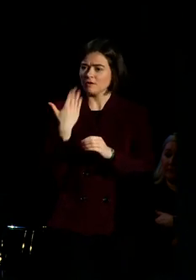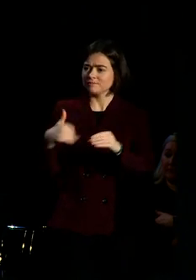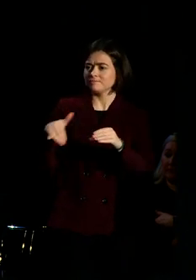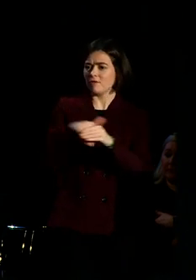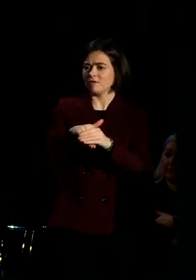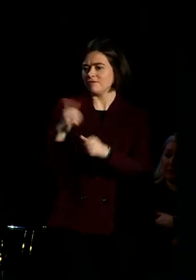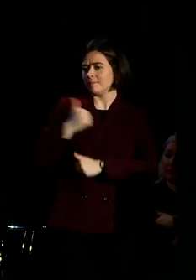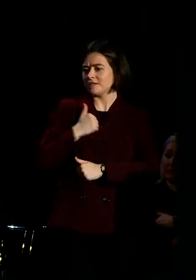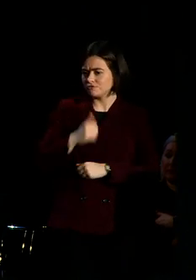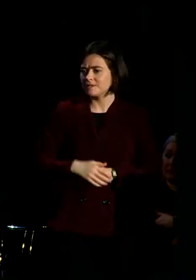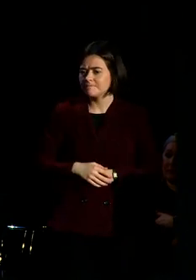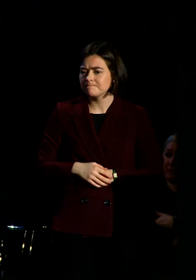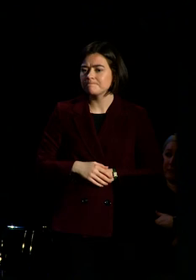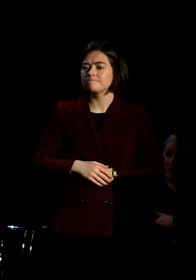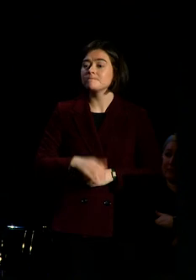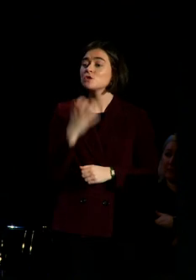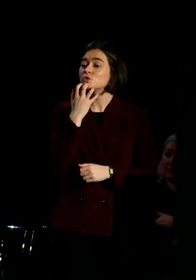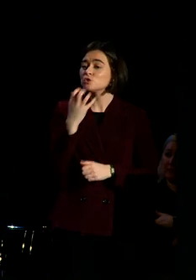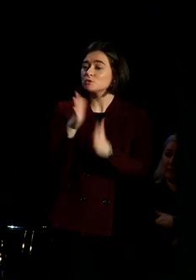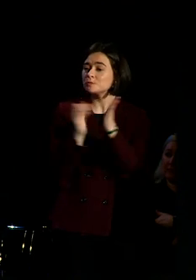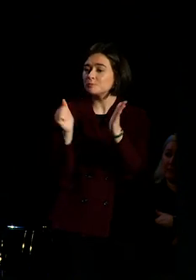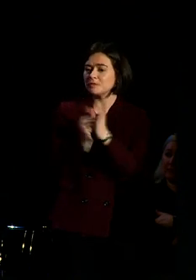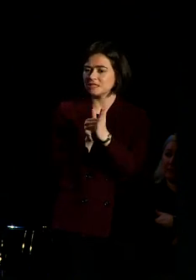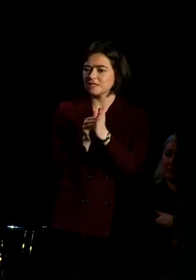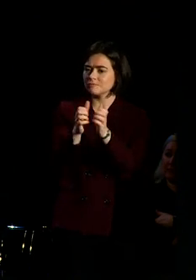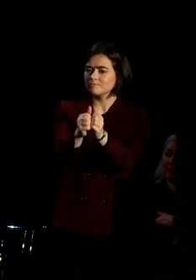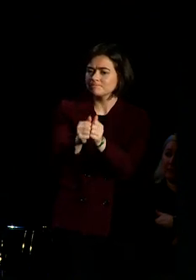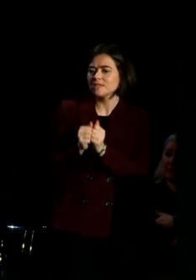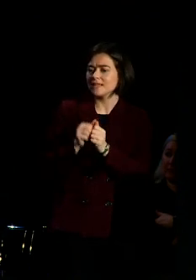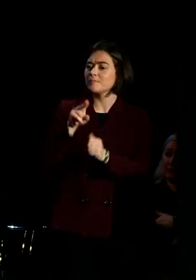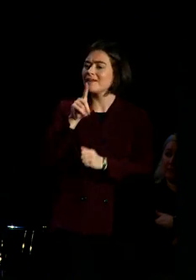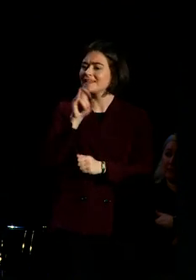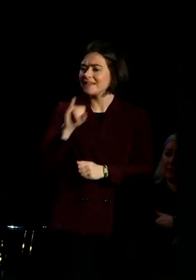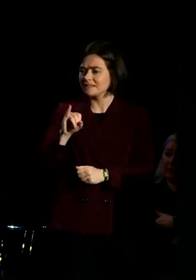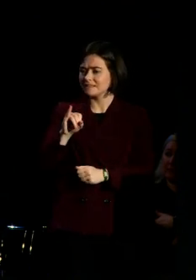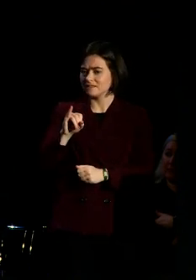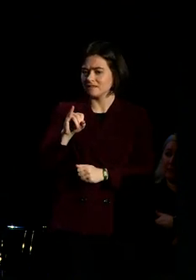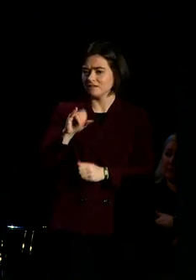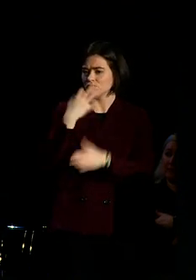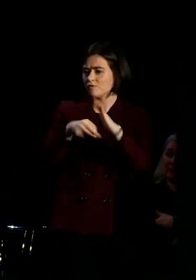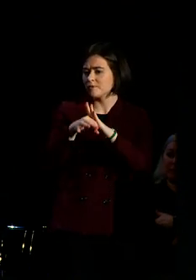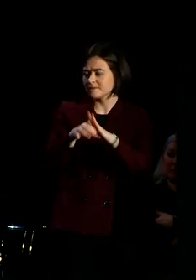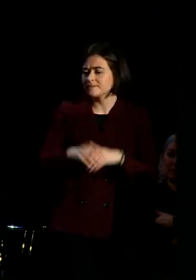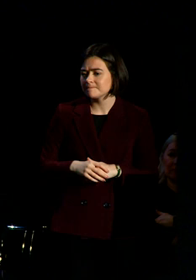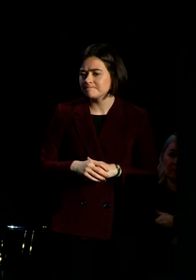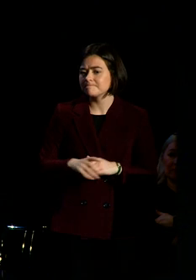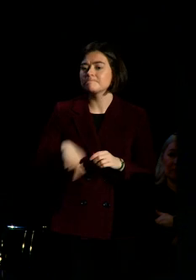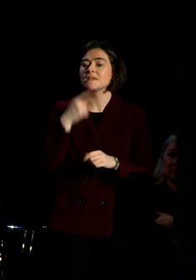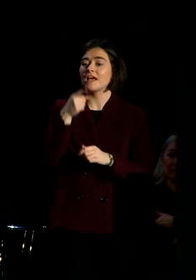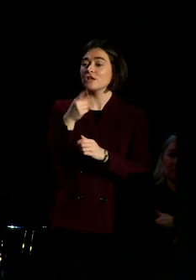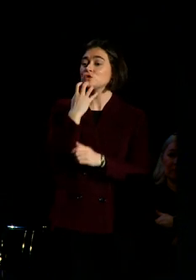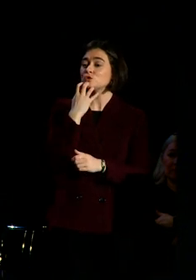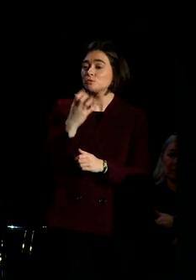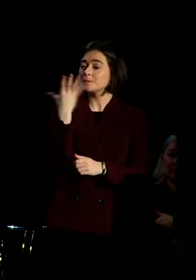military. Jewish businesses were appropriated by the Nazi state, and Jewish banks